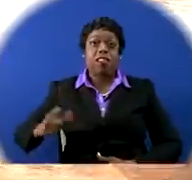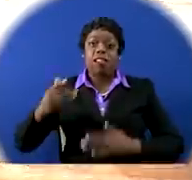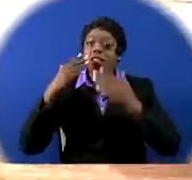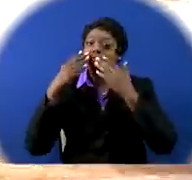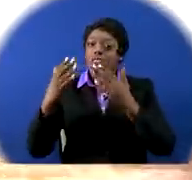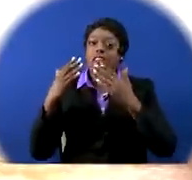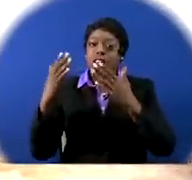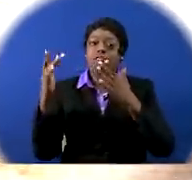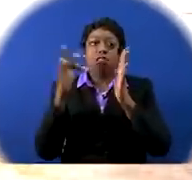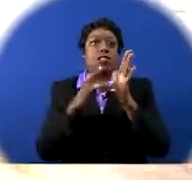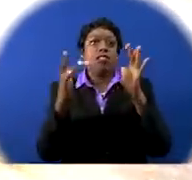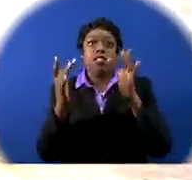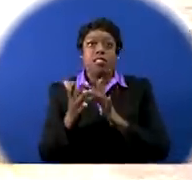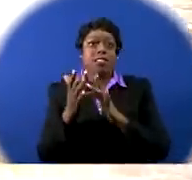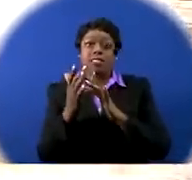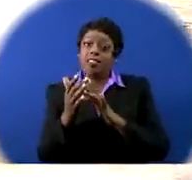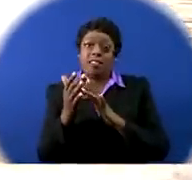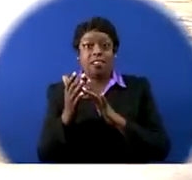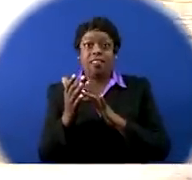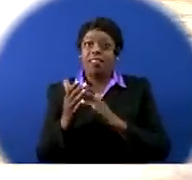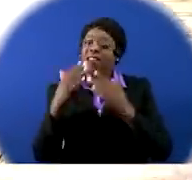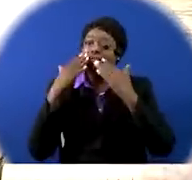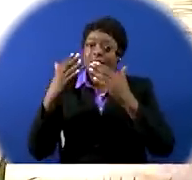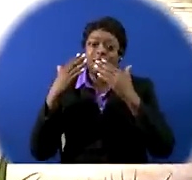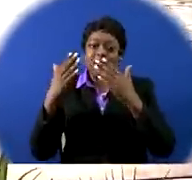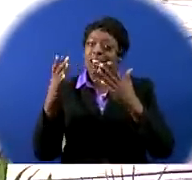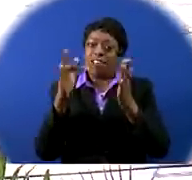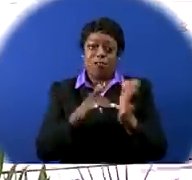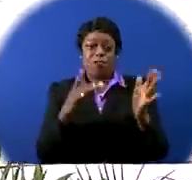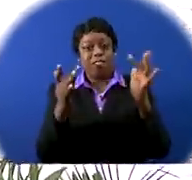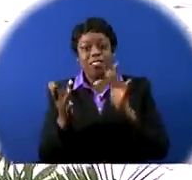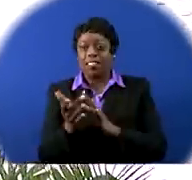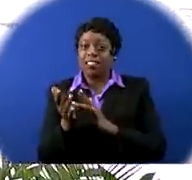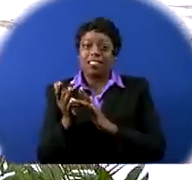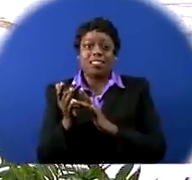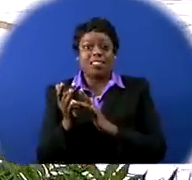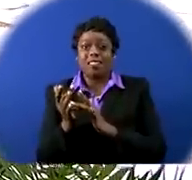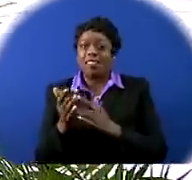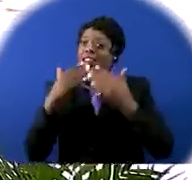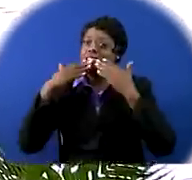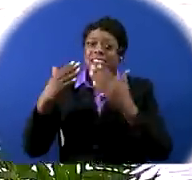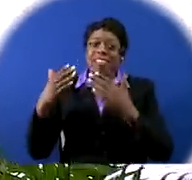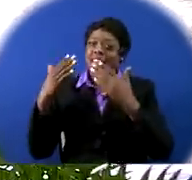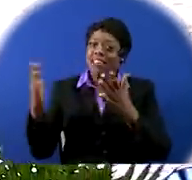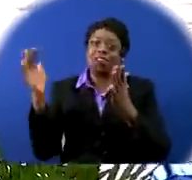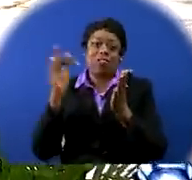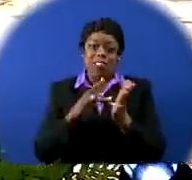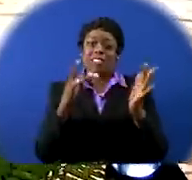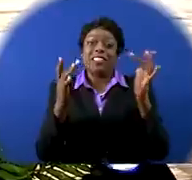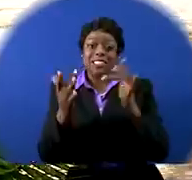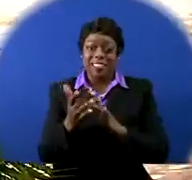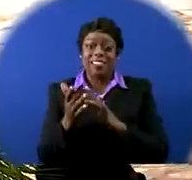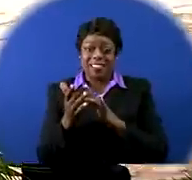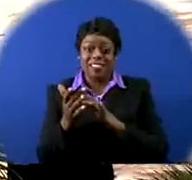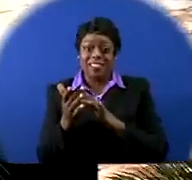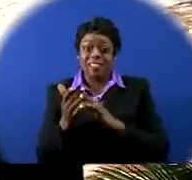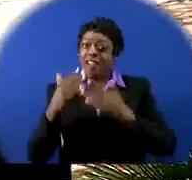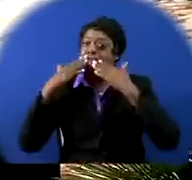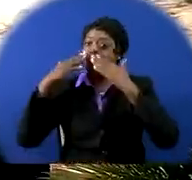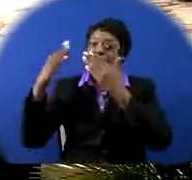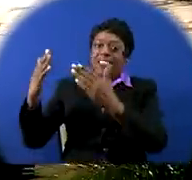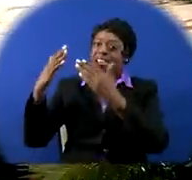Thank you, Jesus. Thank you, Jesus. Thank you, Jesus.